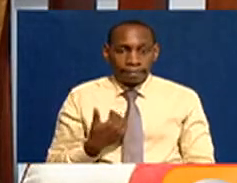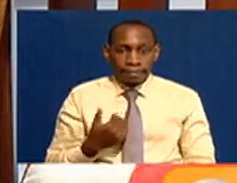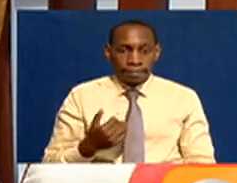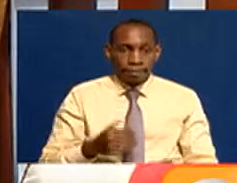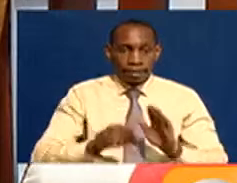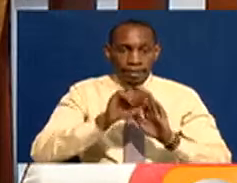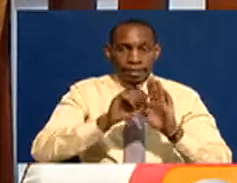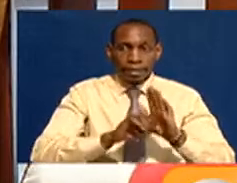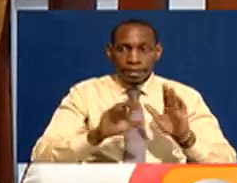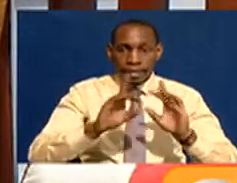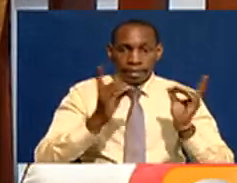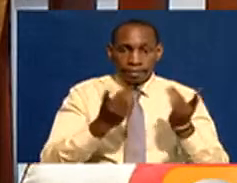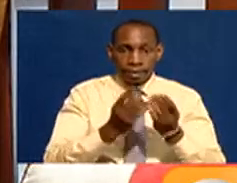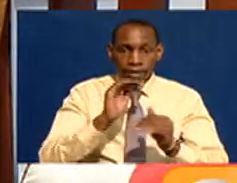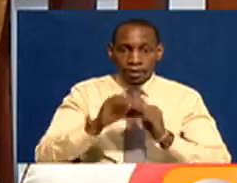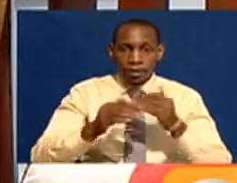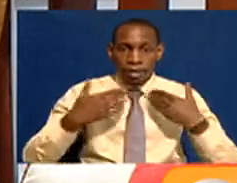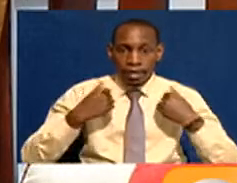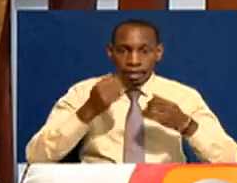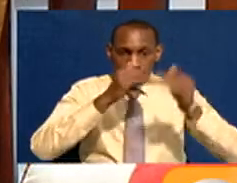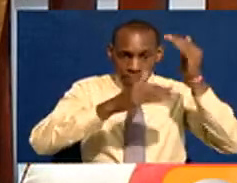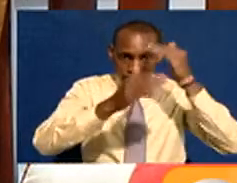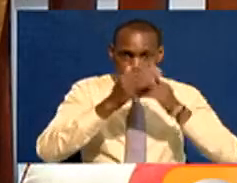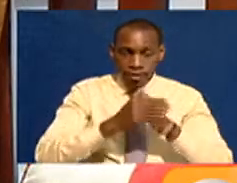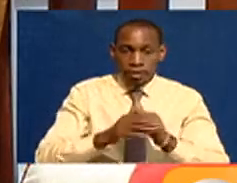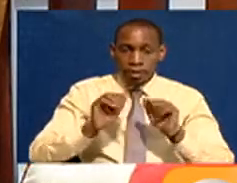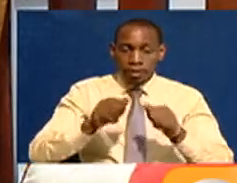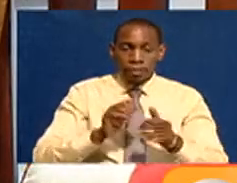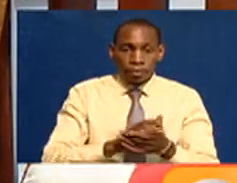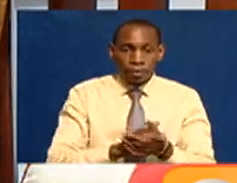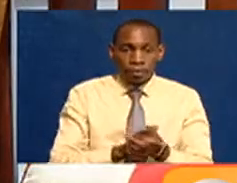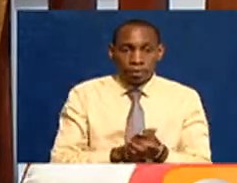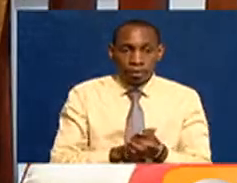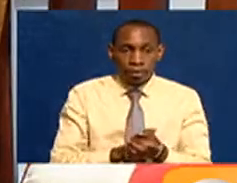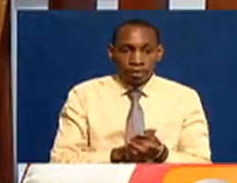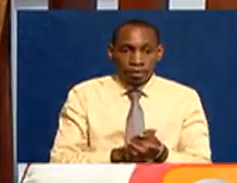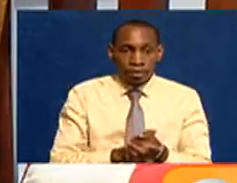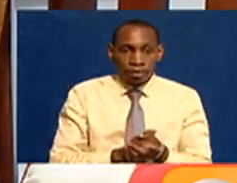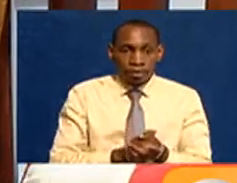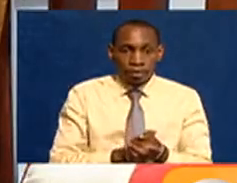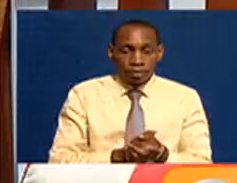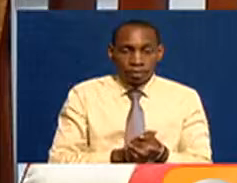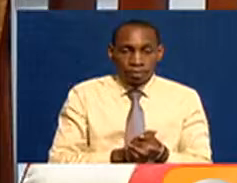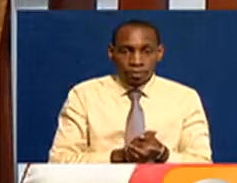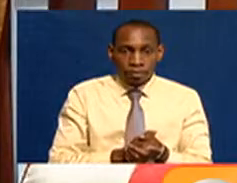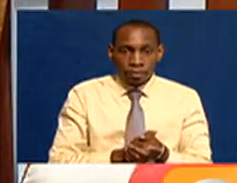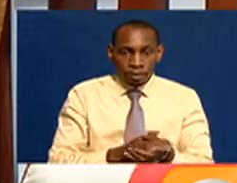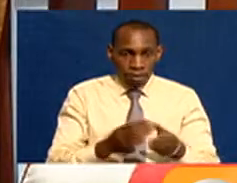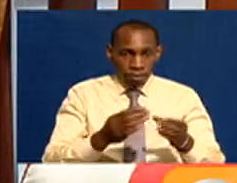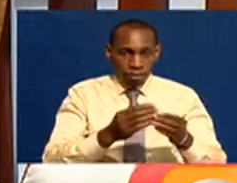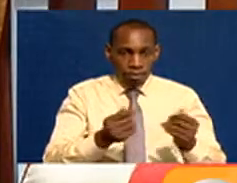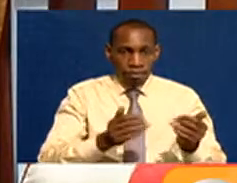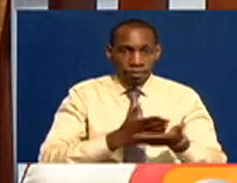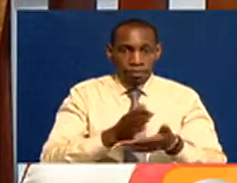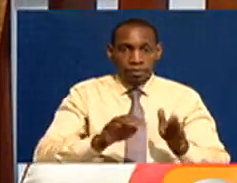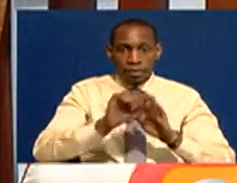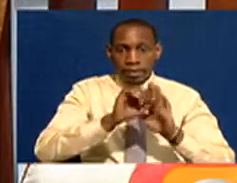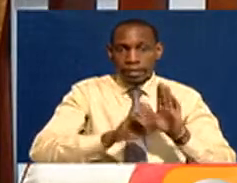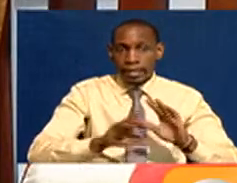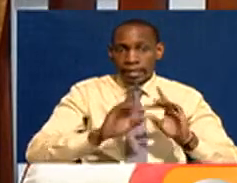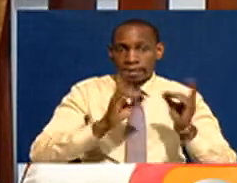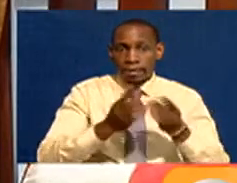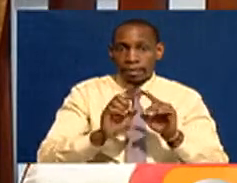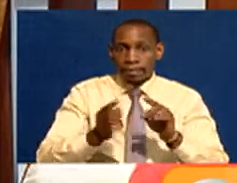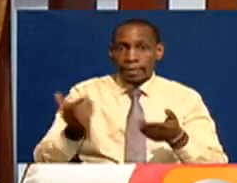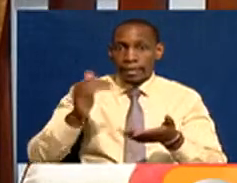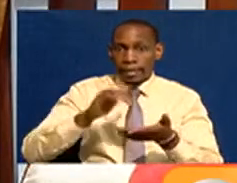department which all health professionals can morph into and be taken care of by that state department. But again,